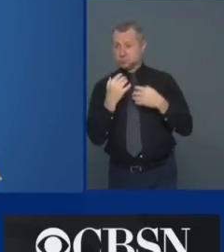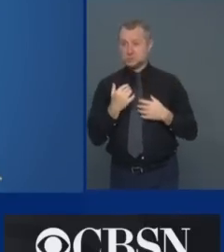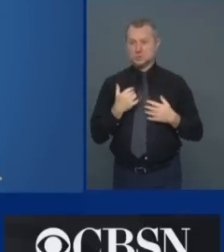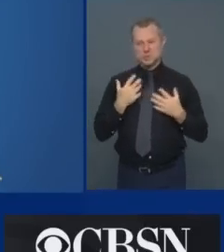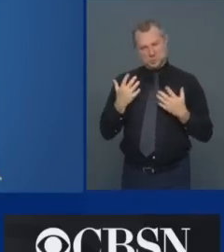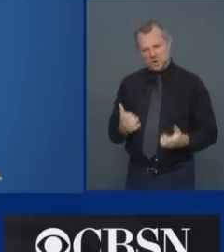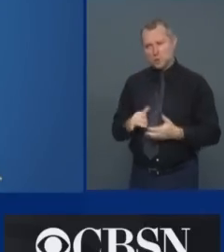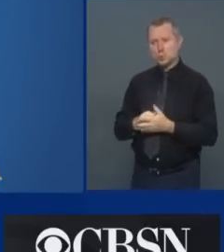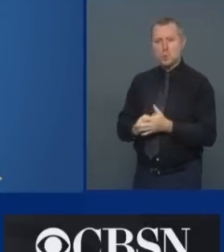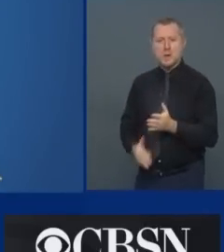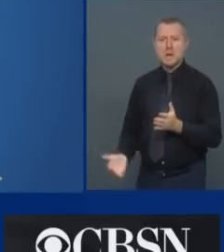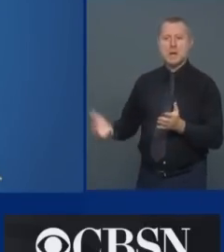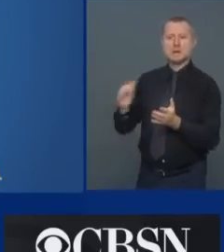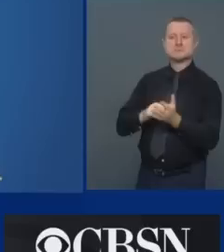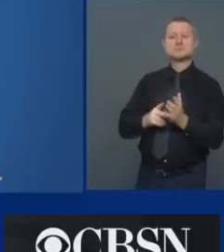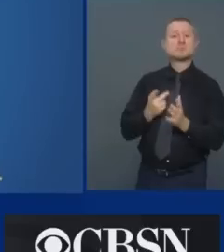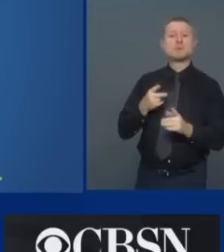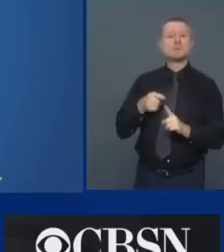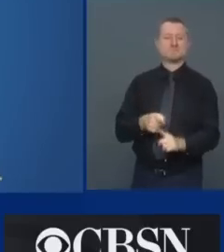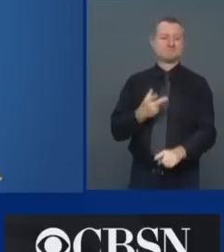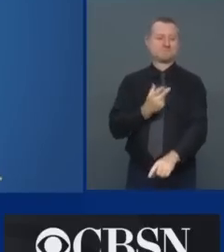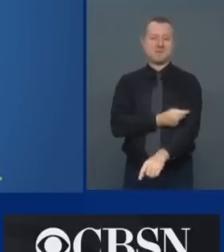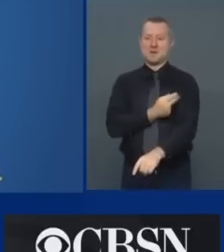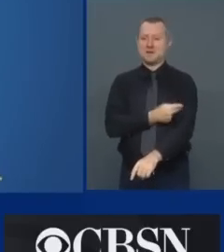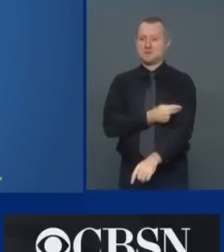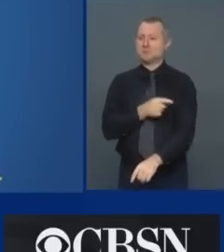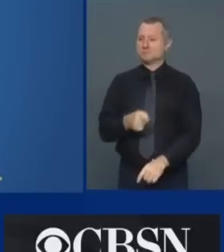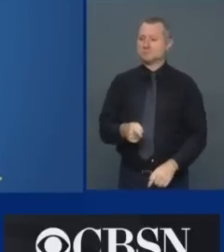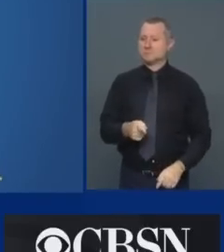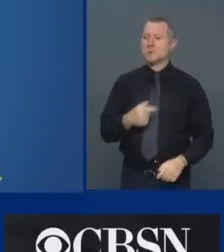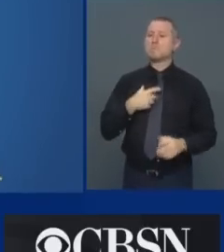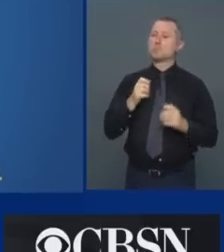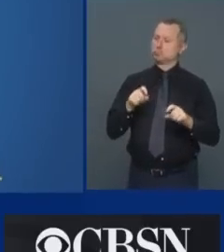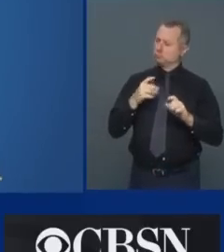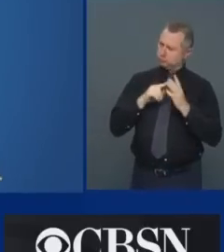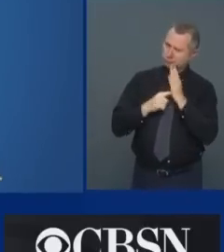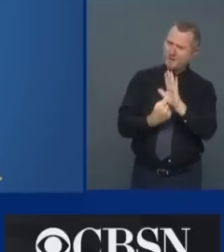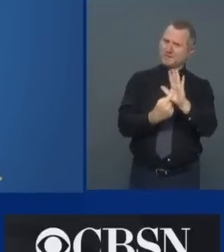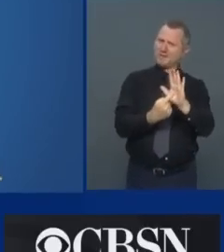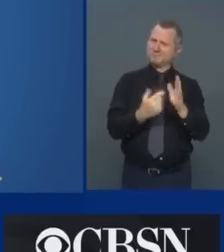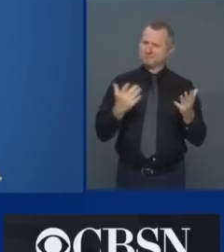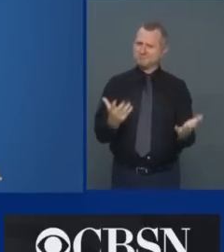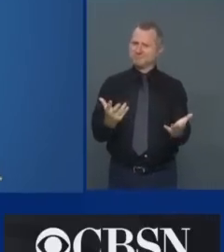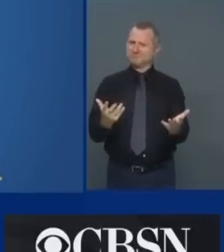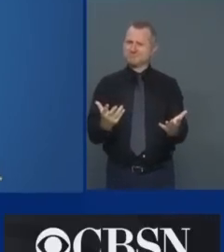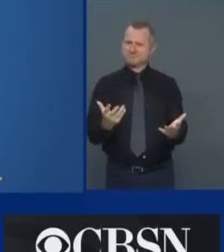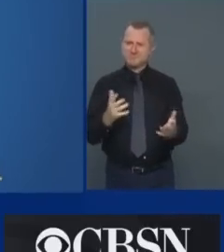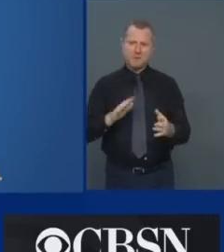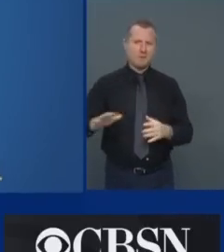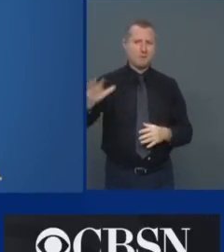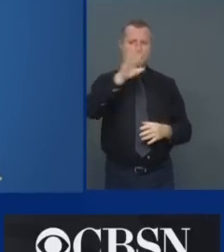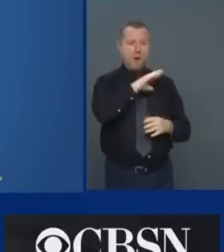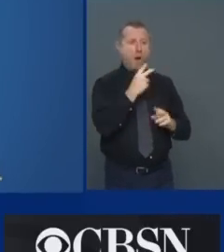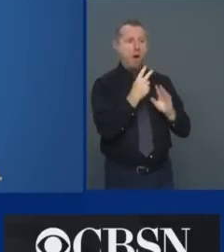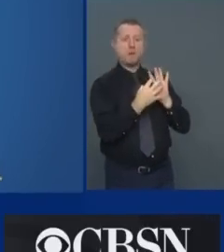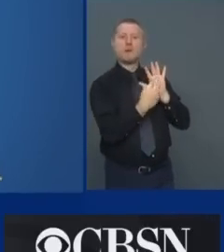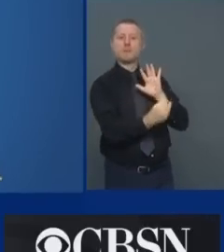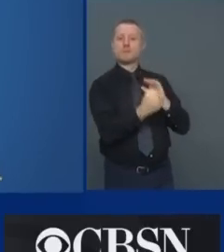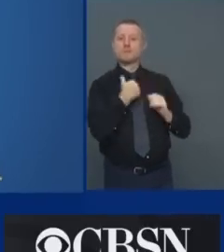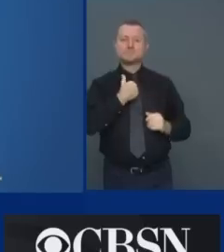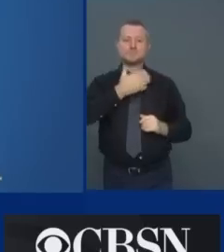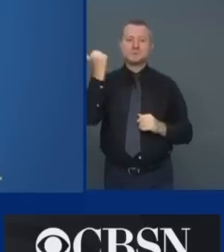with vaccines. We should be the model vaccination program in the country. I also think there's a